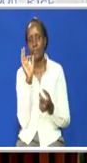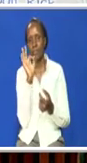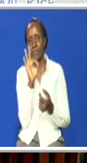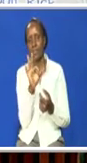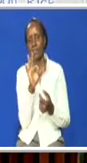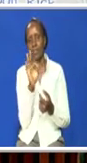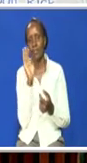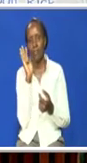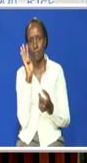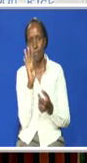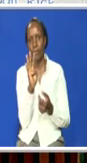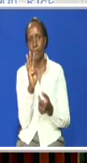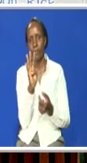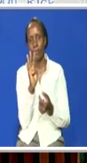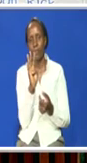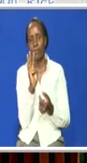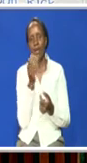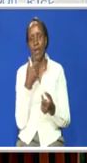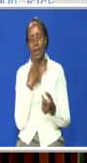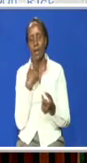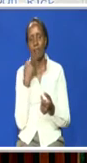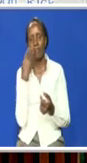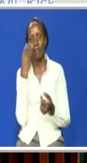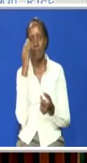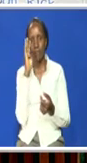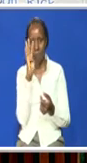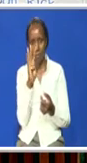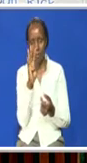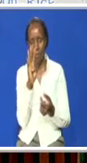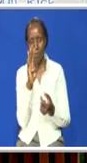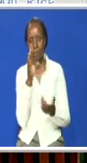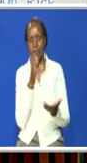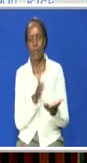1, 2, 3, 4. I have 4 cups.